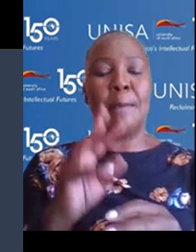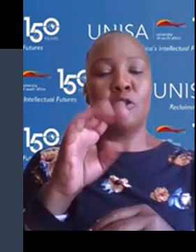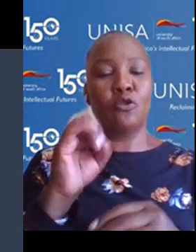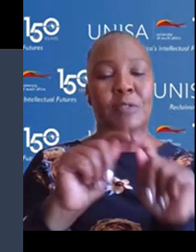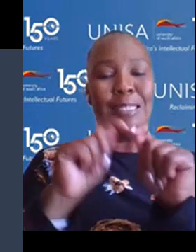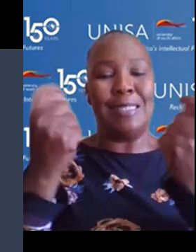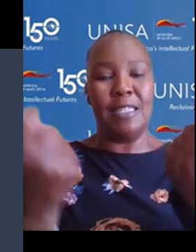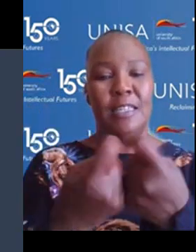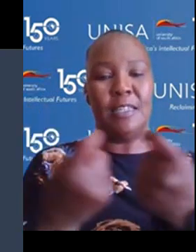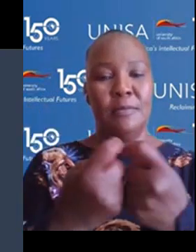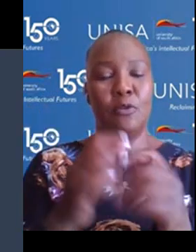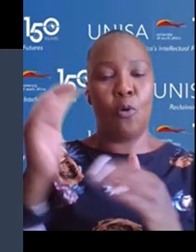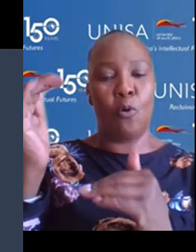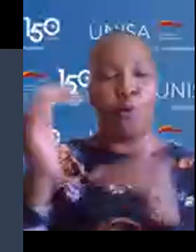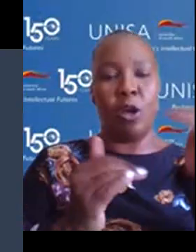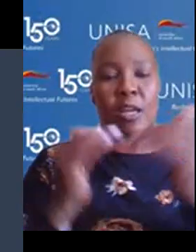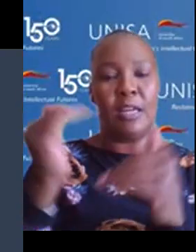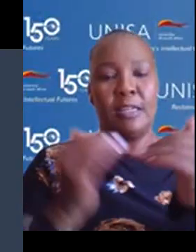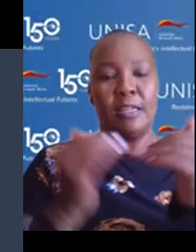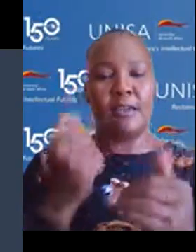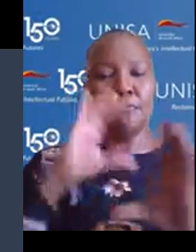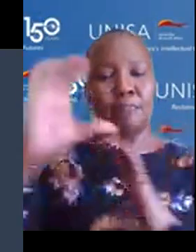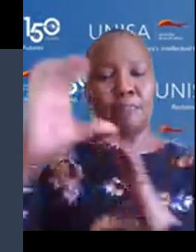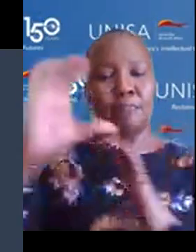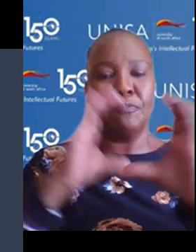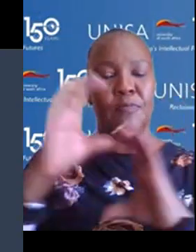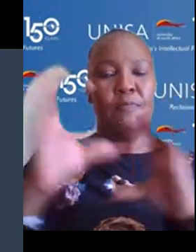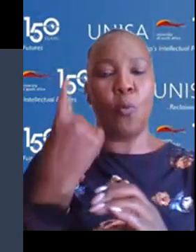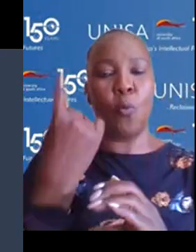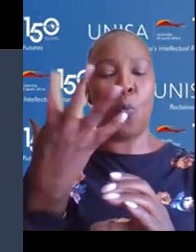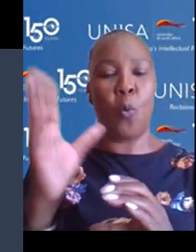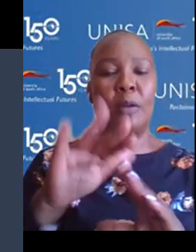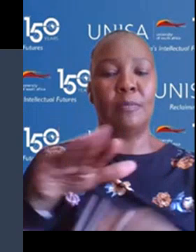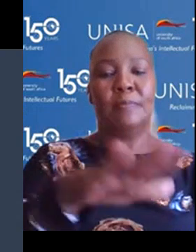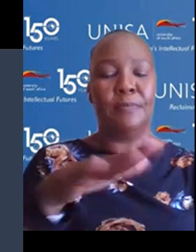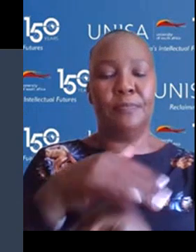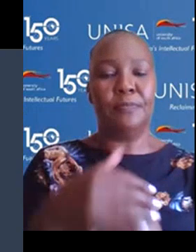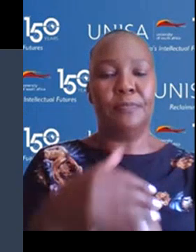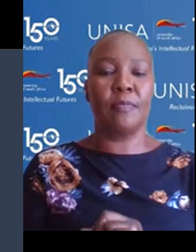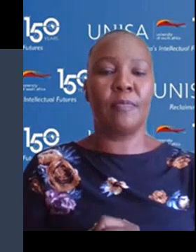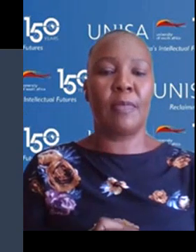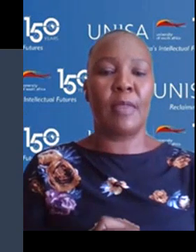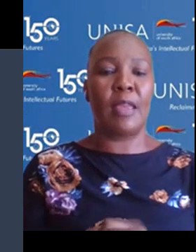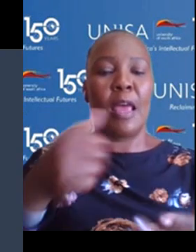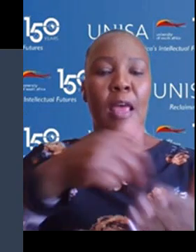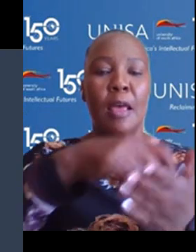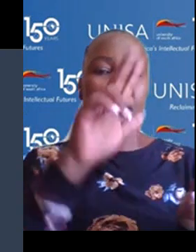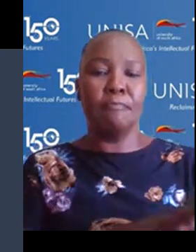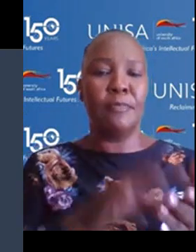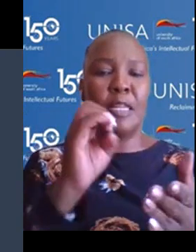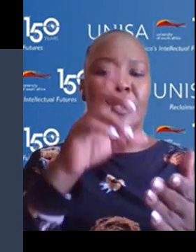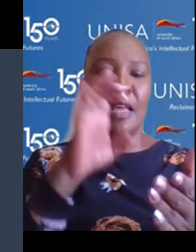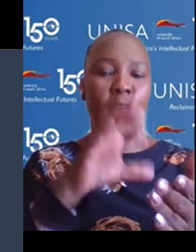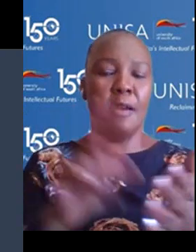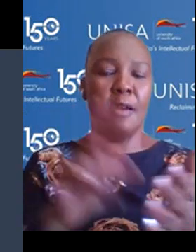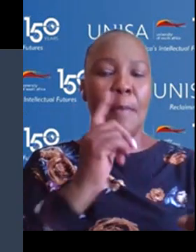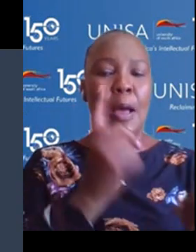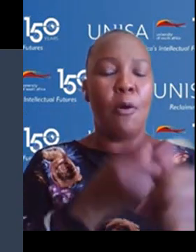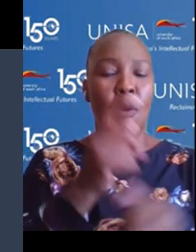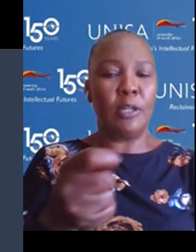your team stay organized and have conversations all in one place. Office apps like Word, Excel, and